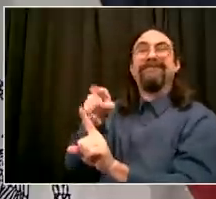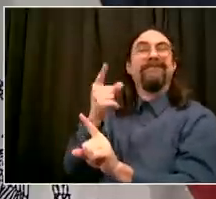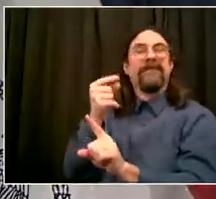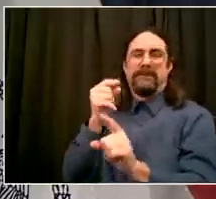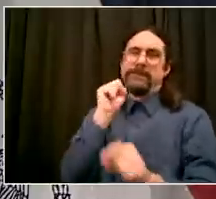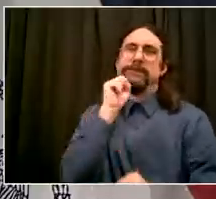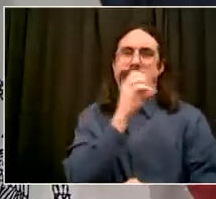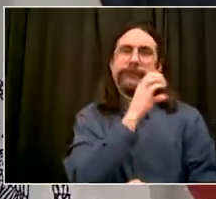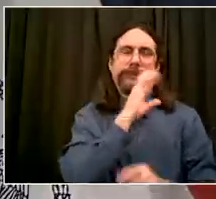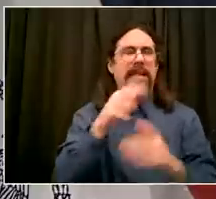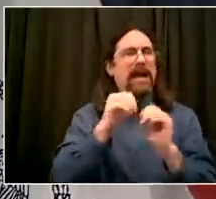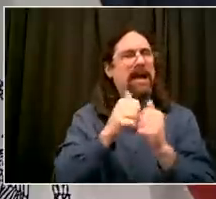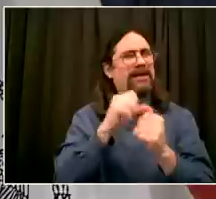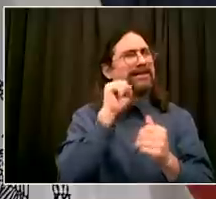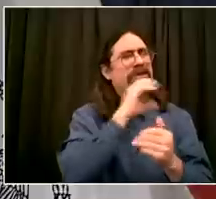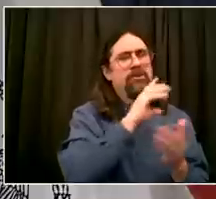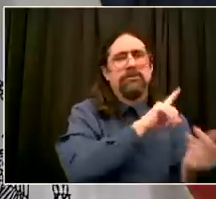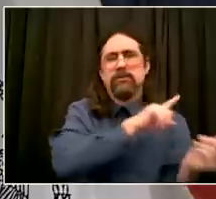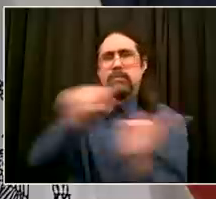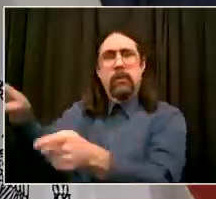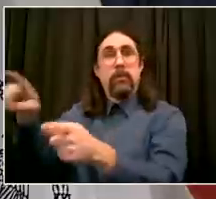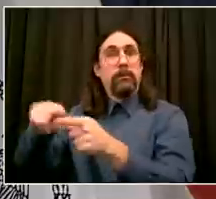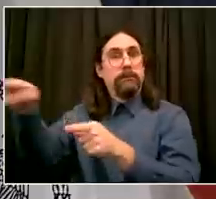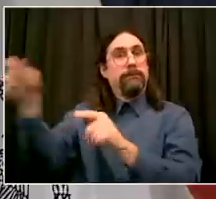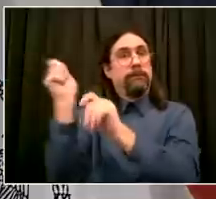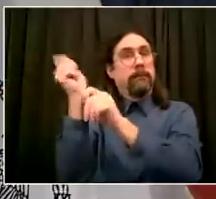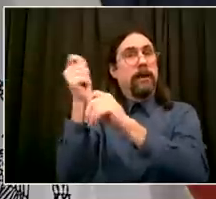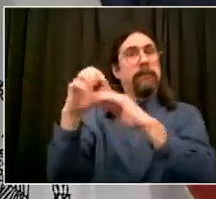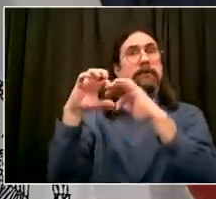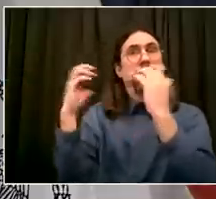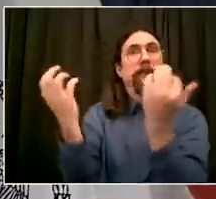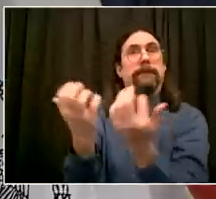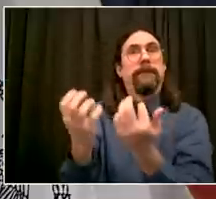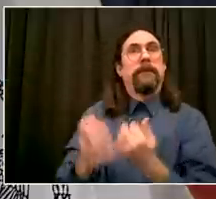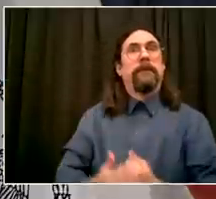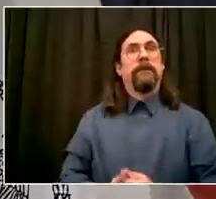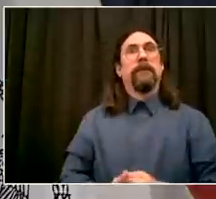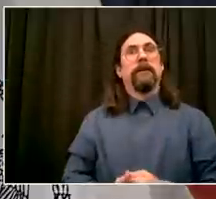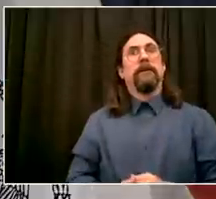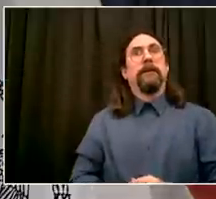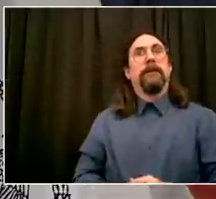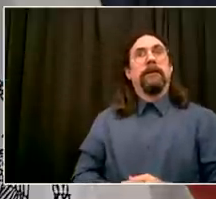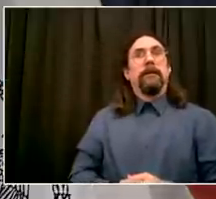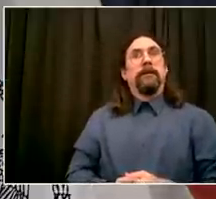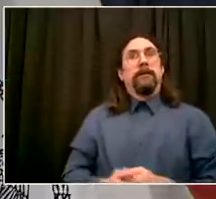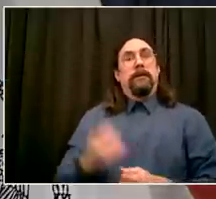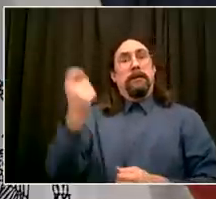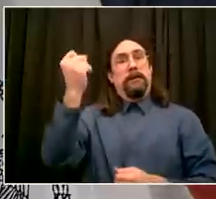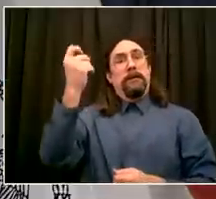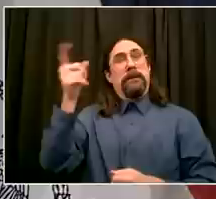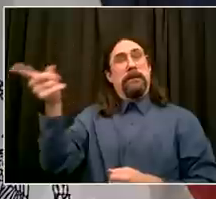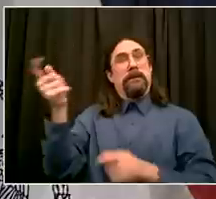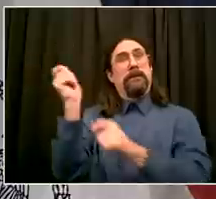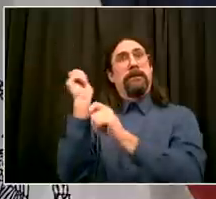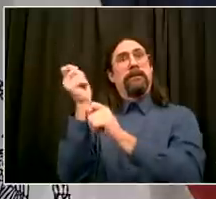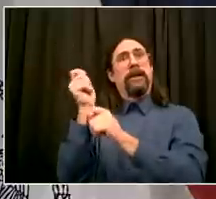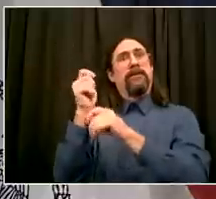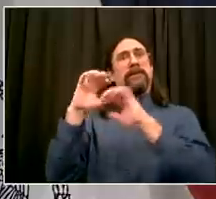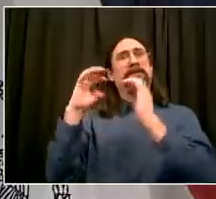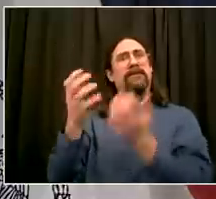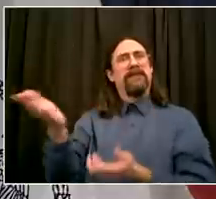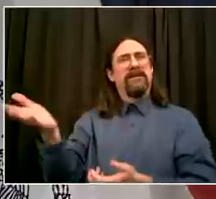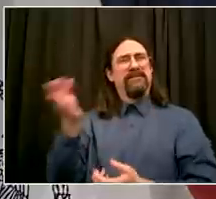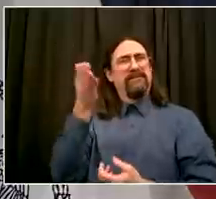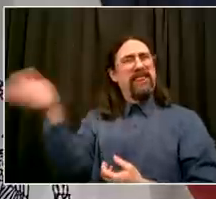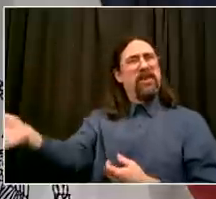neighborhood, that's supporting the people who live right by the site, that's supporting folks who can get there from mass transit, supporting people who drive. The more